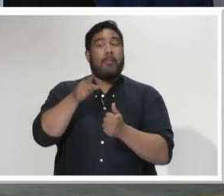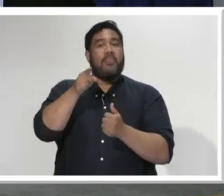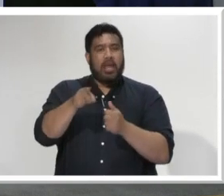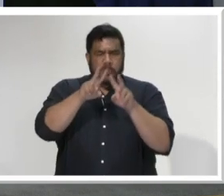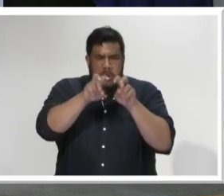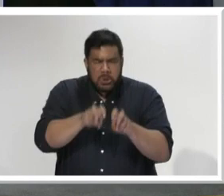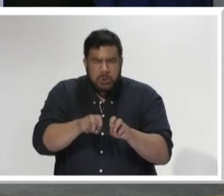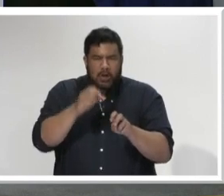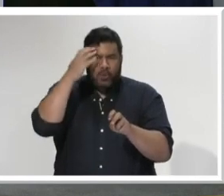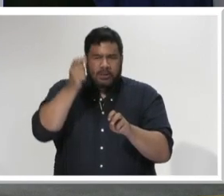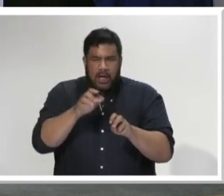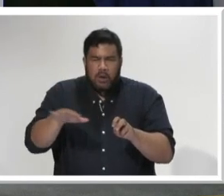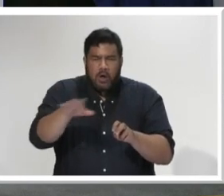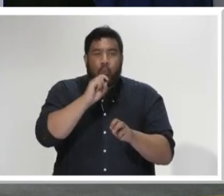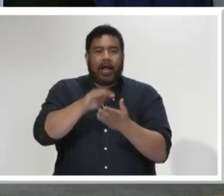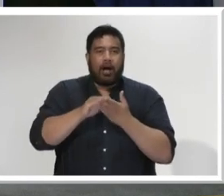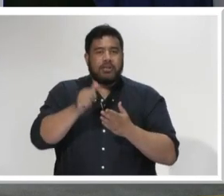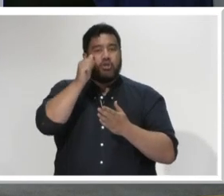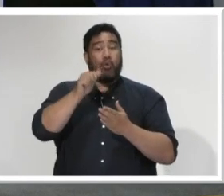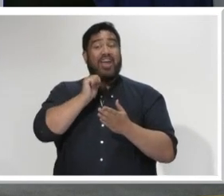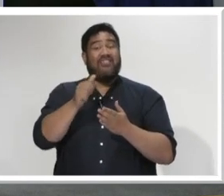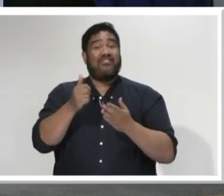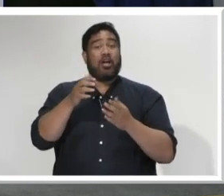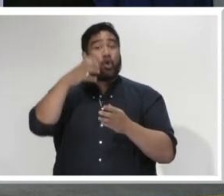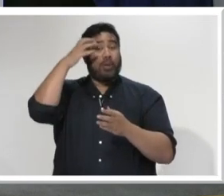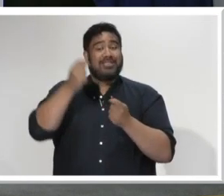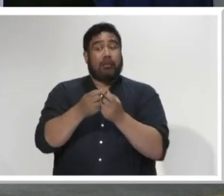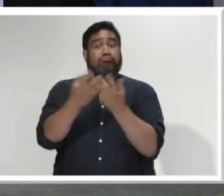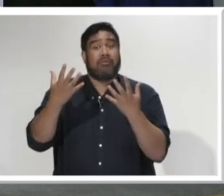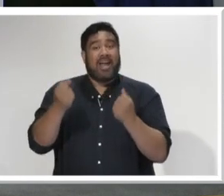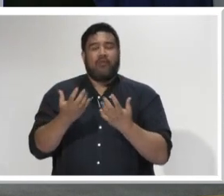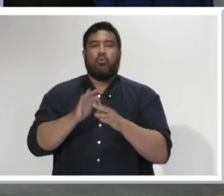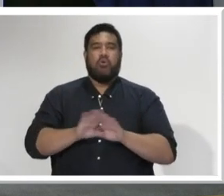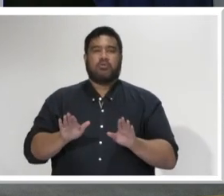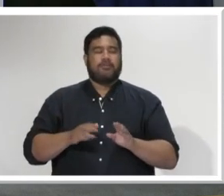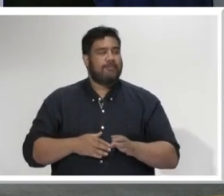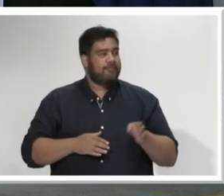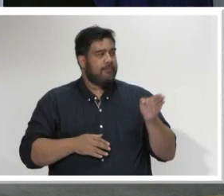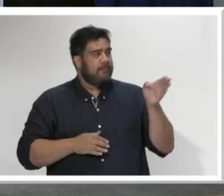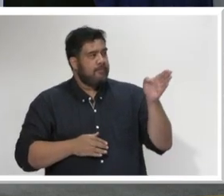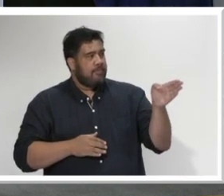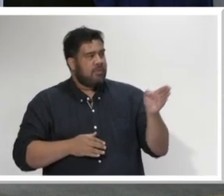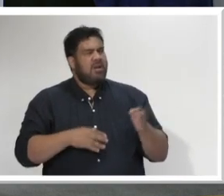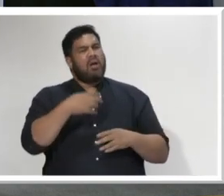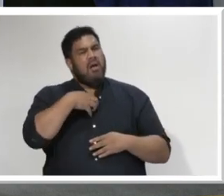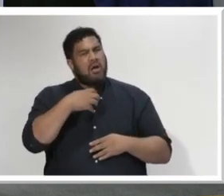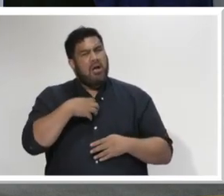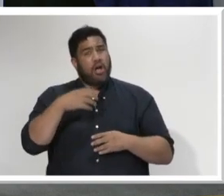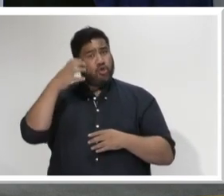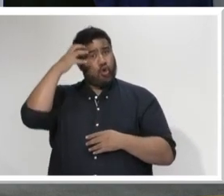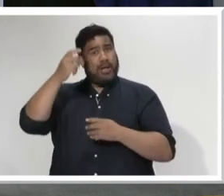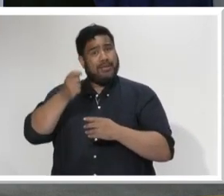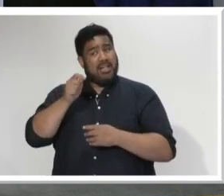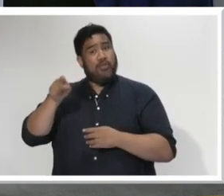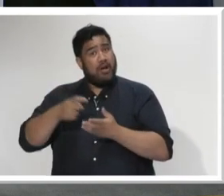any potential community transmission there. I'll leave it as a follow-up question. What are the other locations that were recommended that are